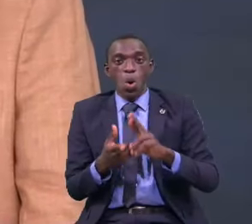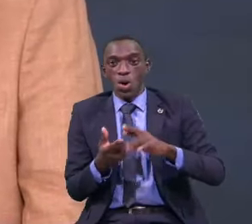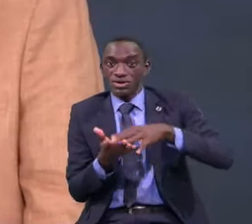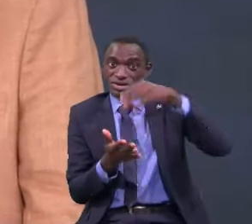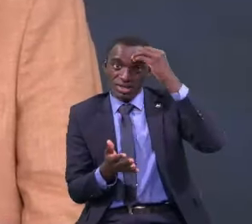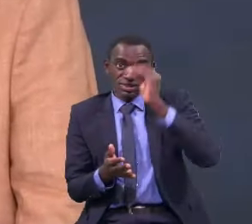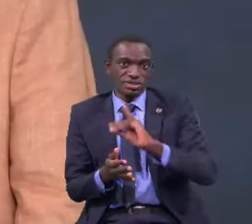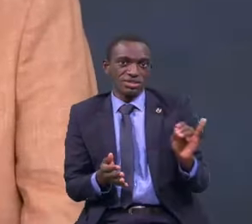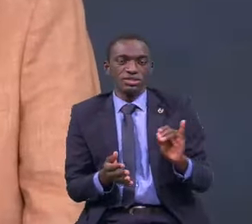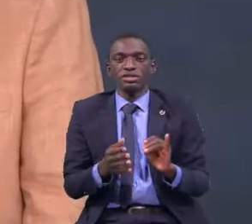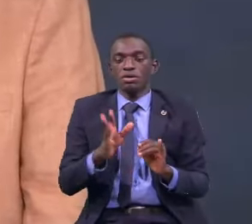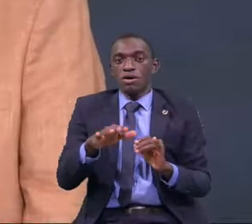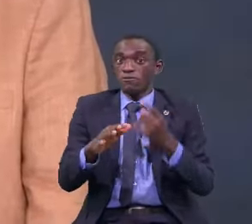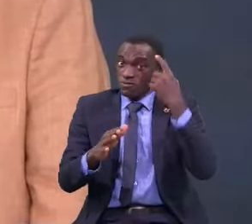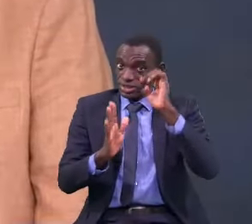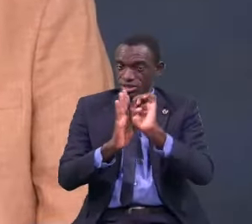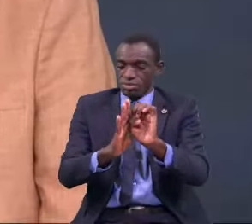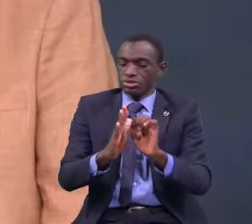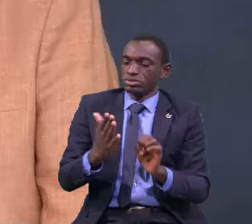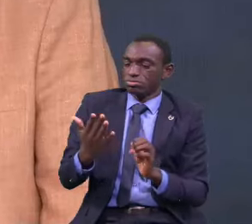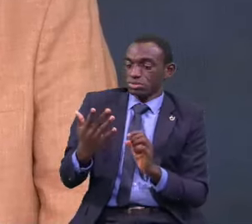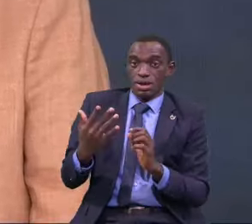The thing I should have learned in year